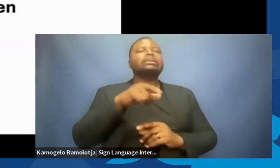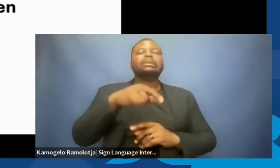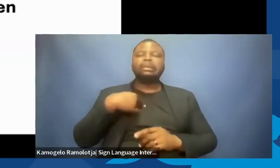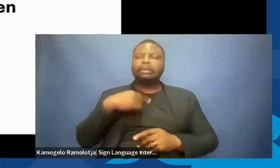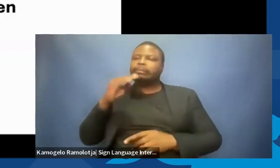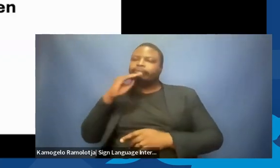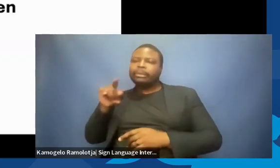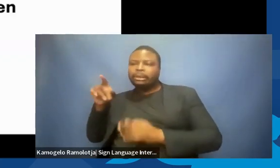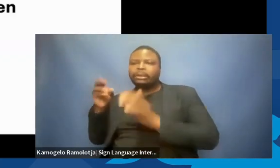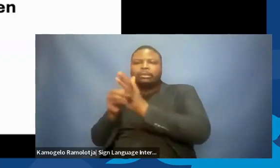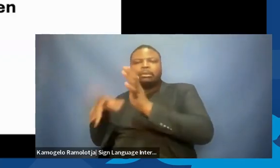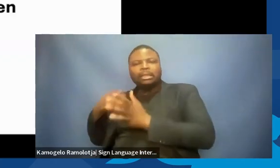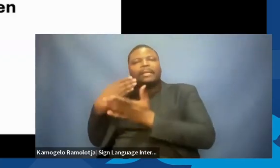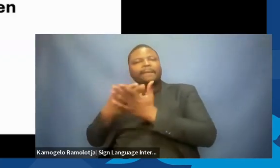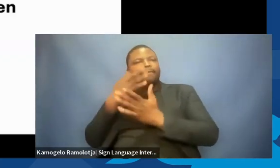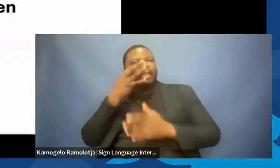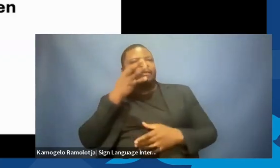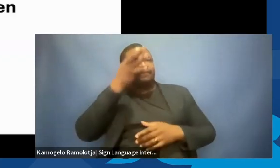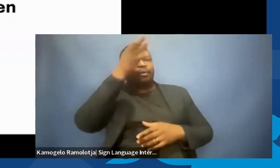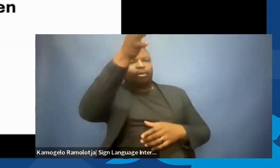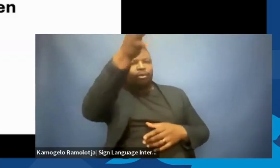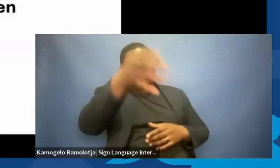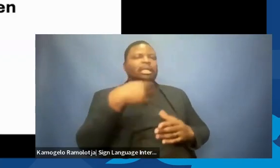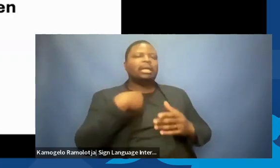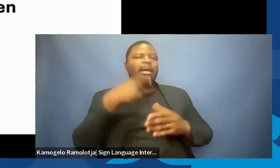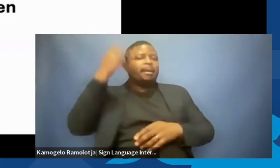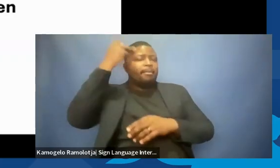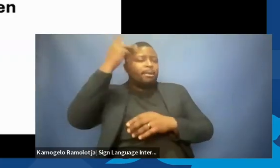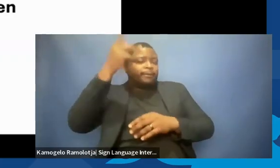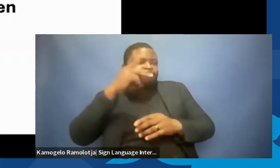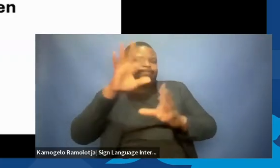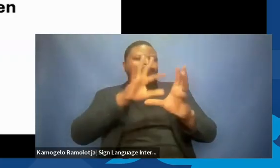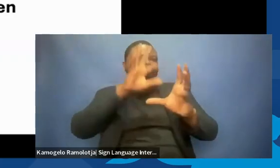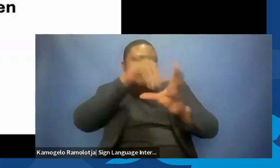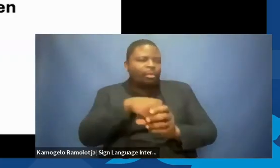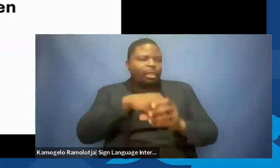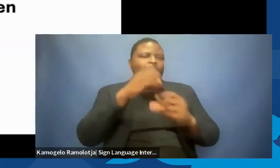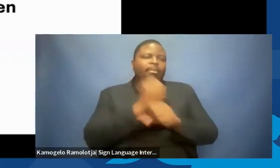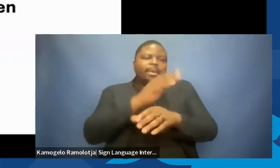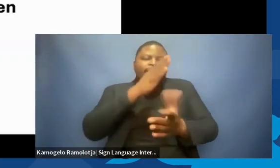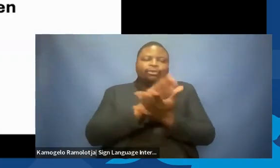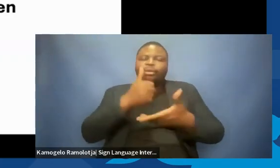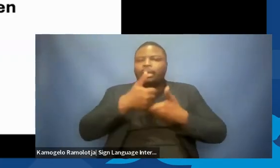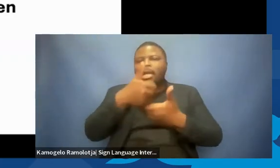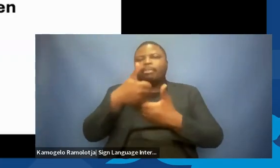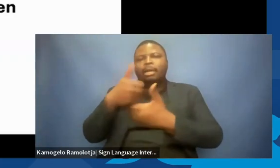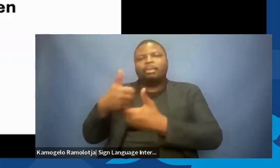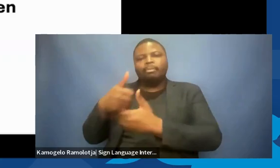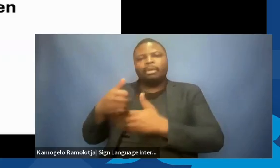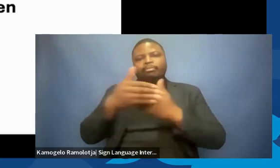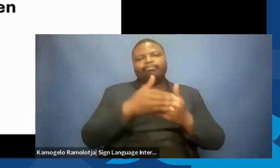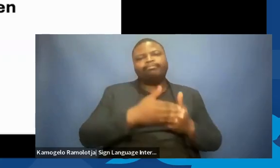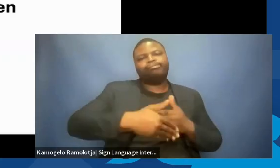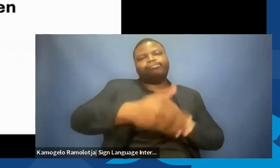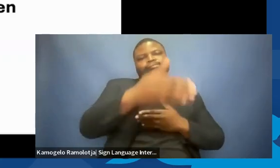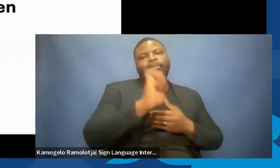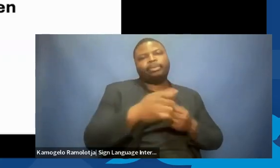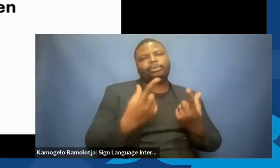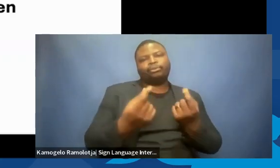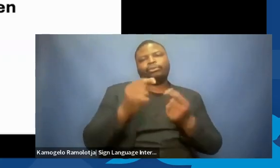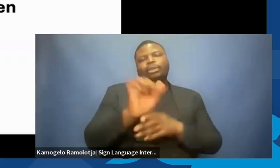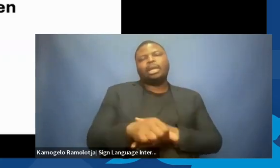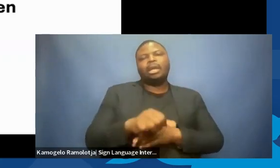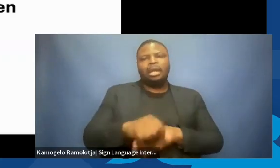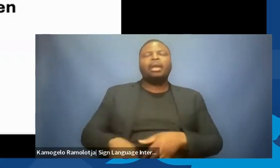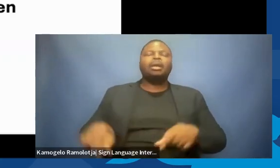we are providing. By exposing the students and the faculties to the work, you create a pipeline of